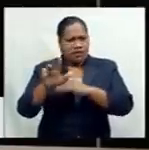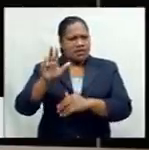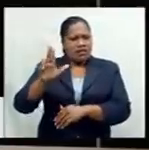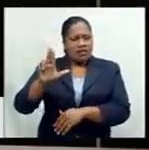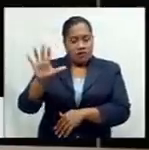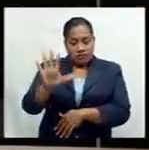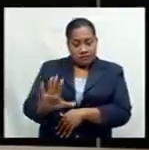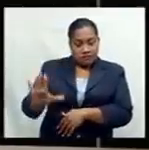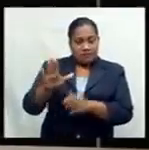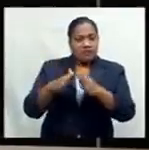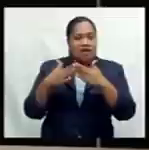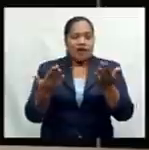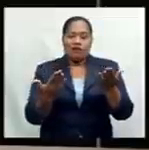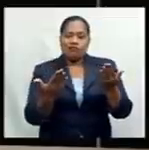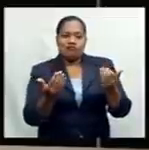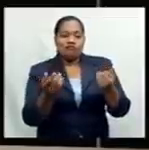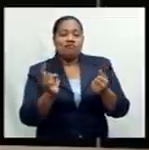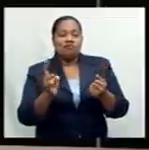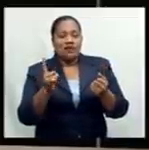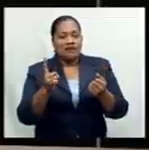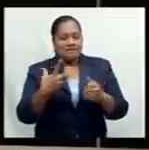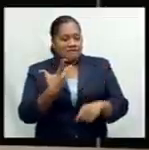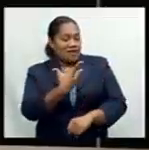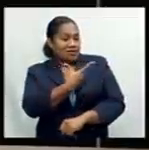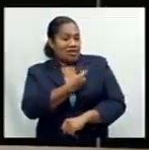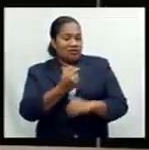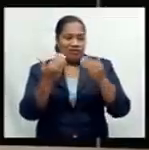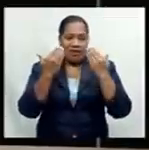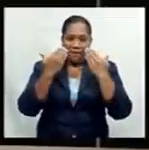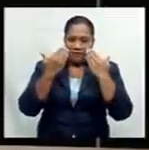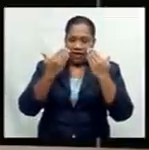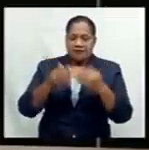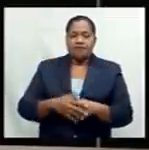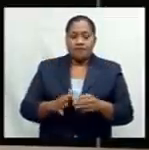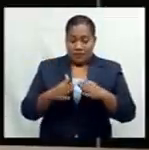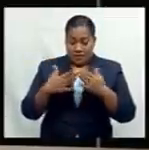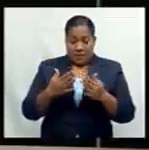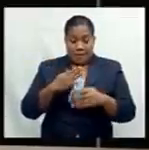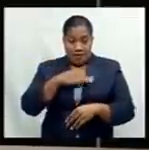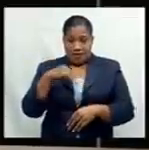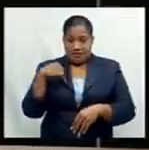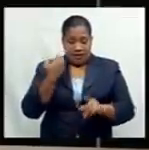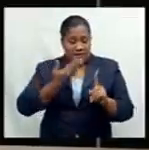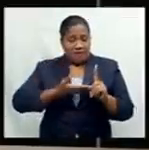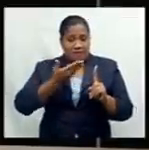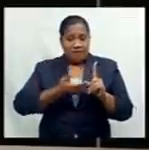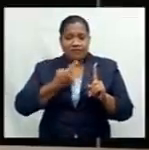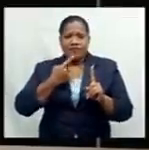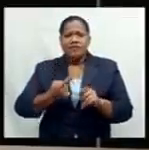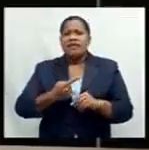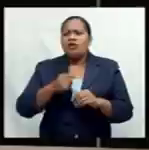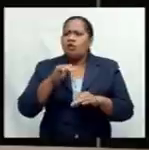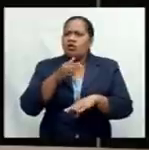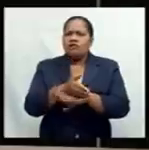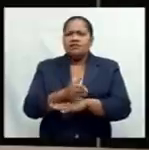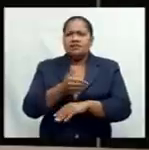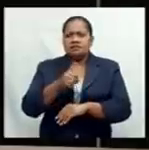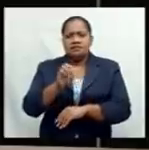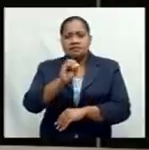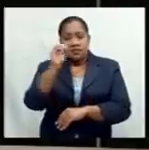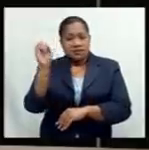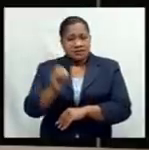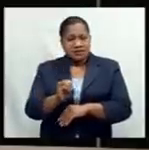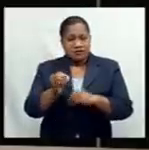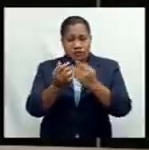now welcoming the vaccination campaign. Minister Dr. Firemi Wanganabete says over 60% of the targeted population